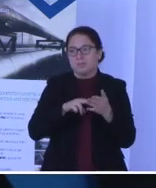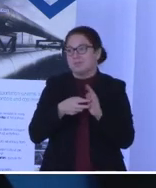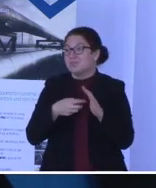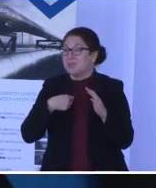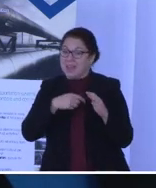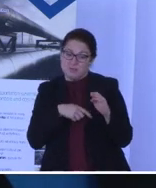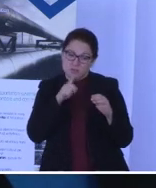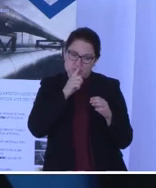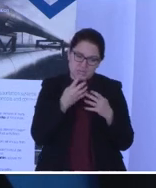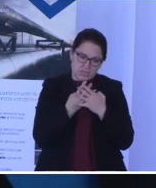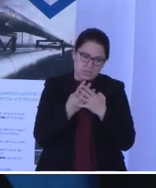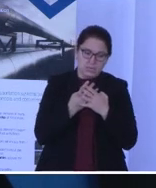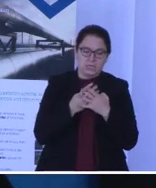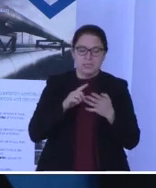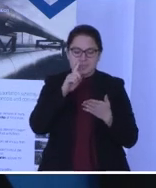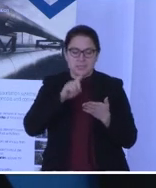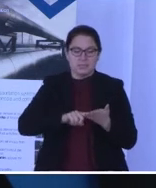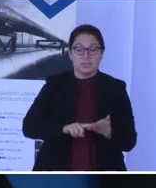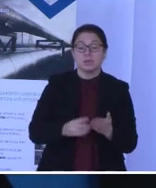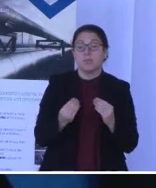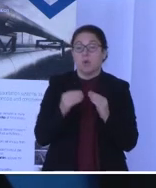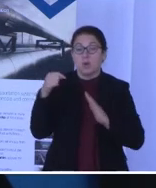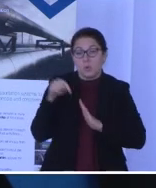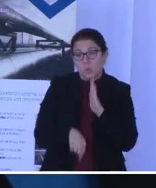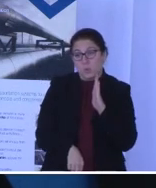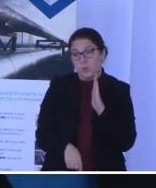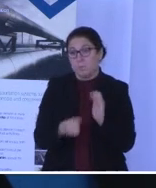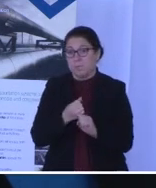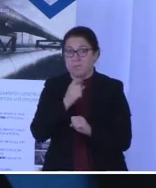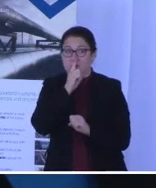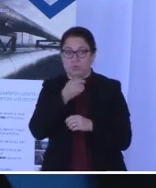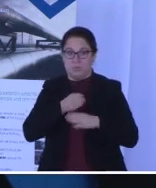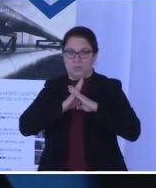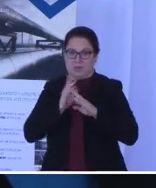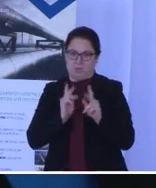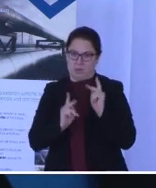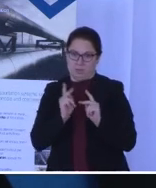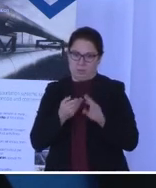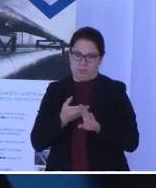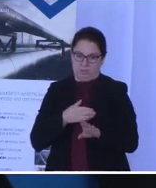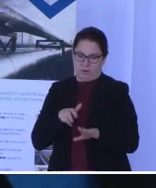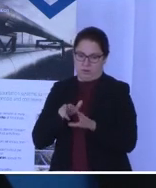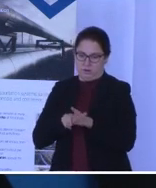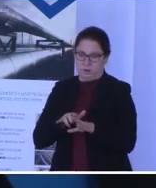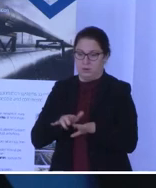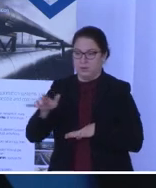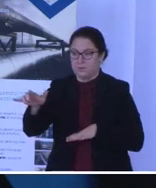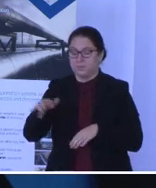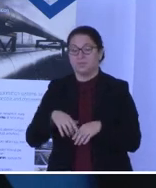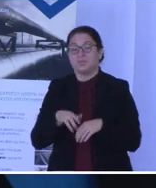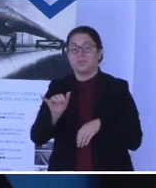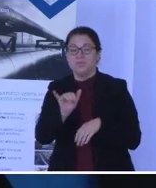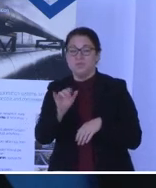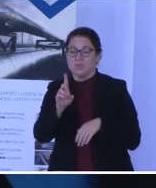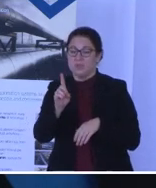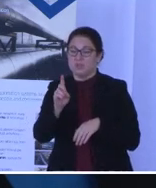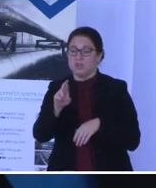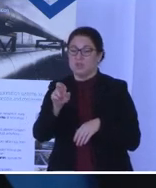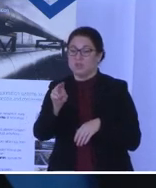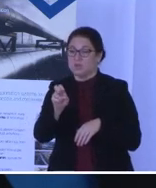screening to prevent those from coming on airplanes. And finally, unmanned aerial systems. Drones are